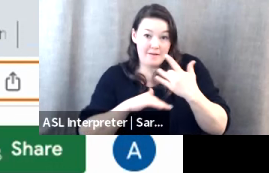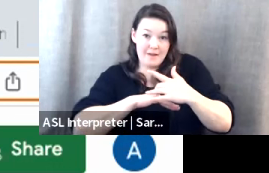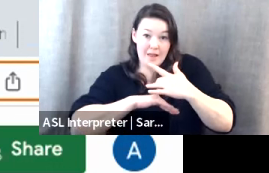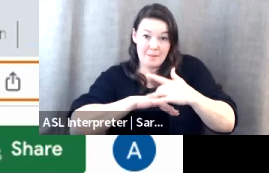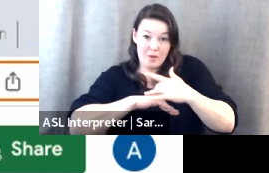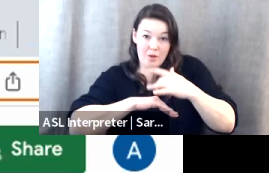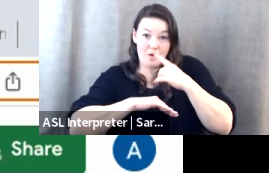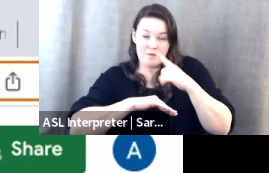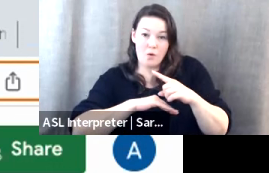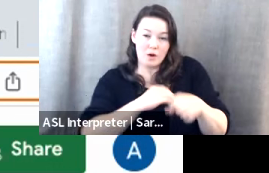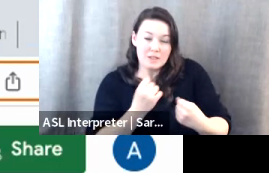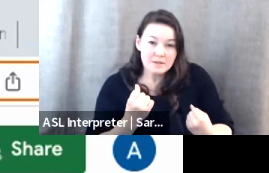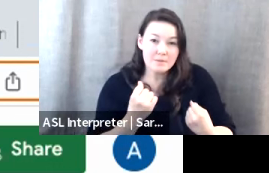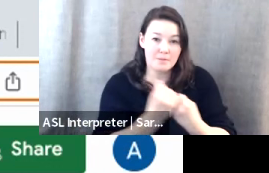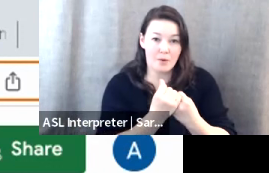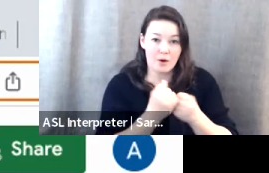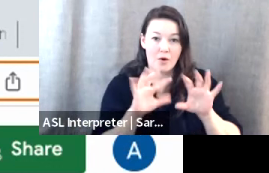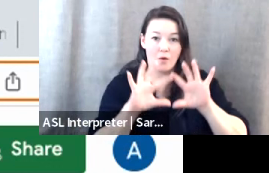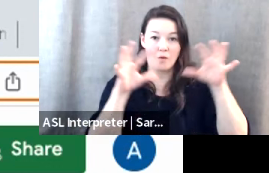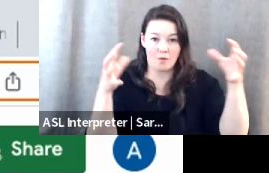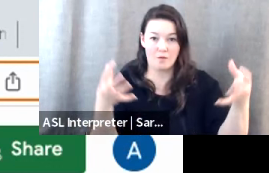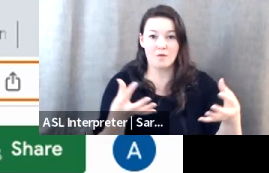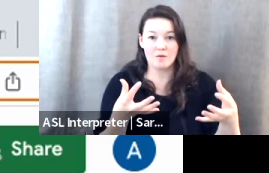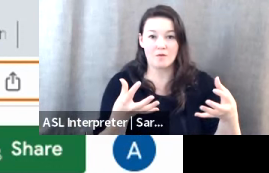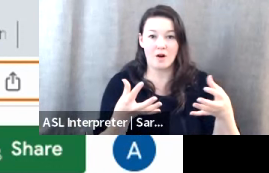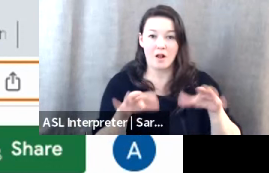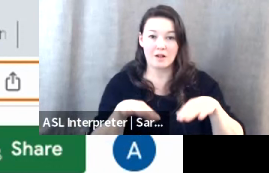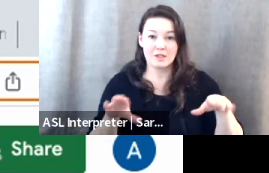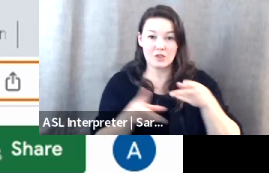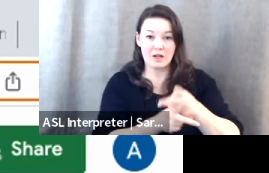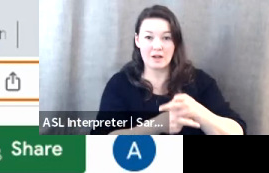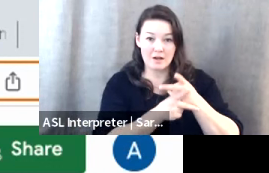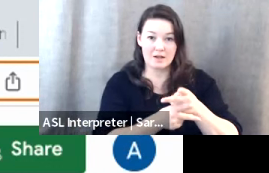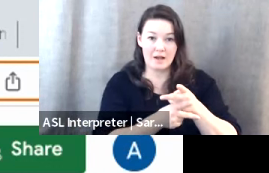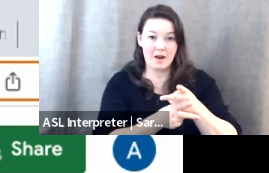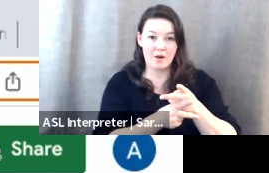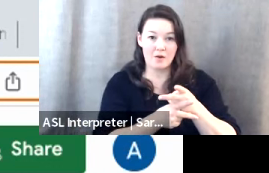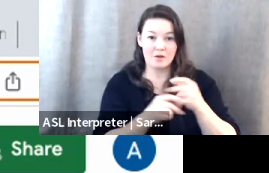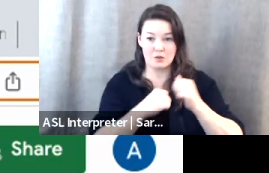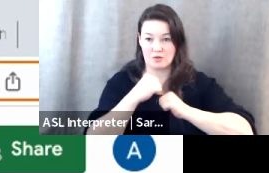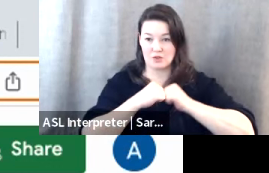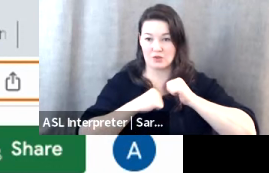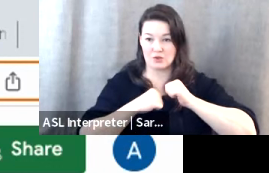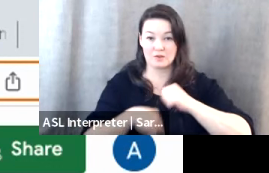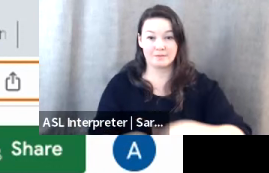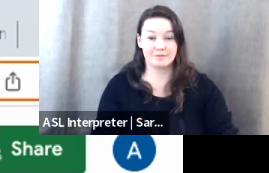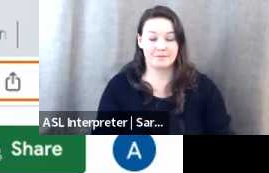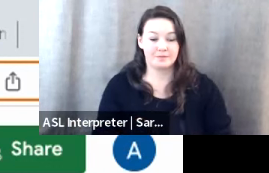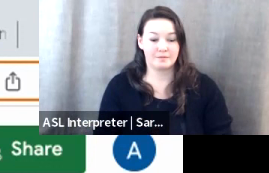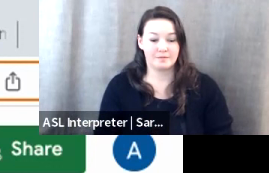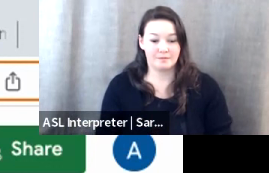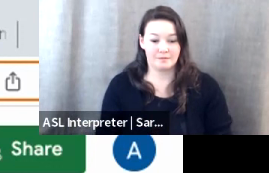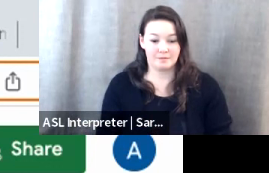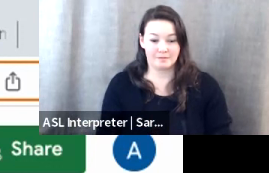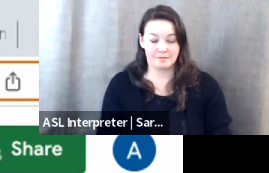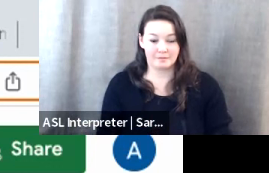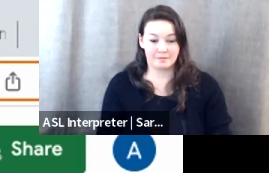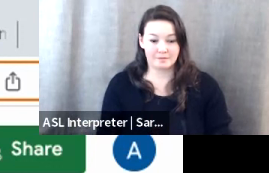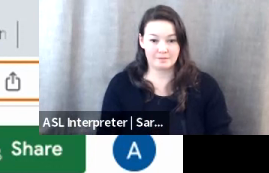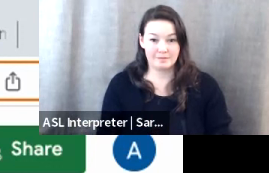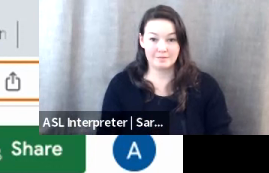childcare structure, right? So Entonces, se me ocurre que es importante suplementar o